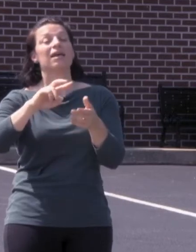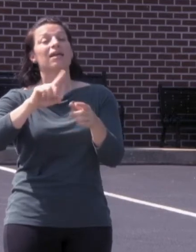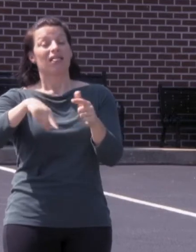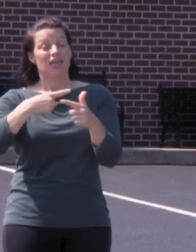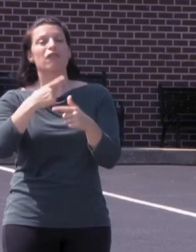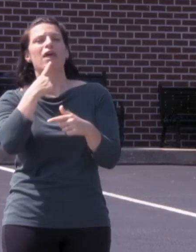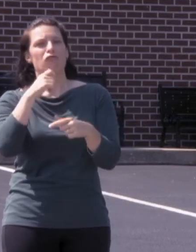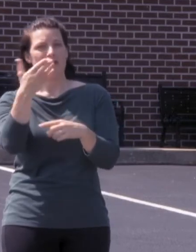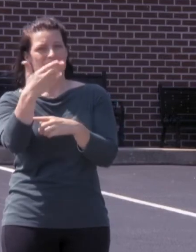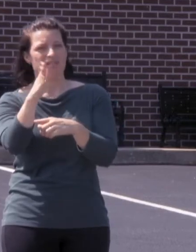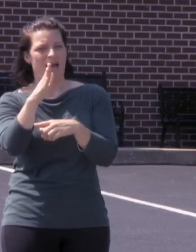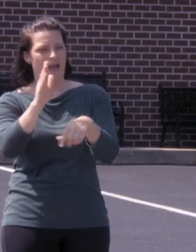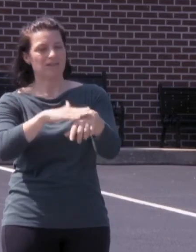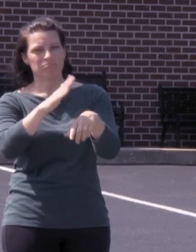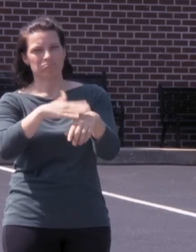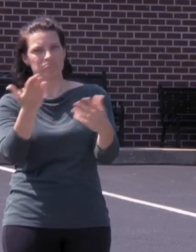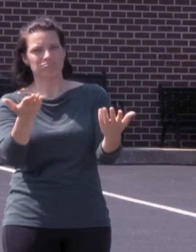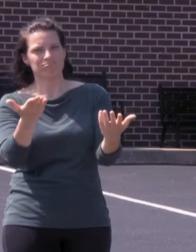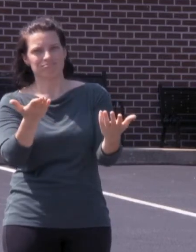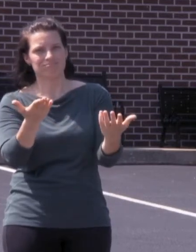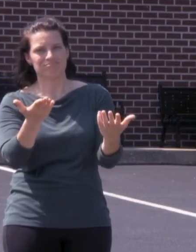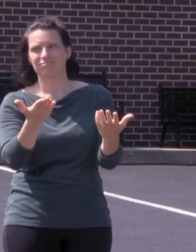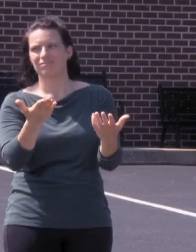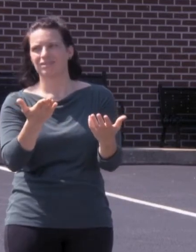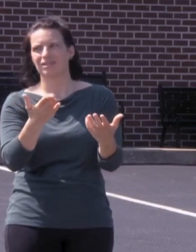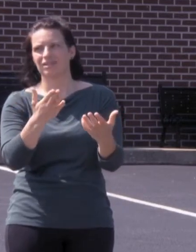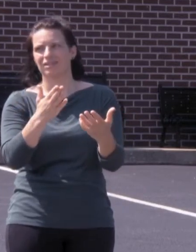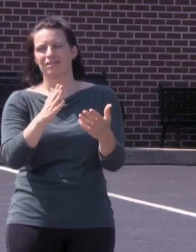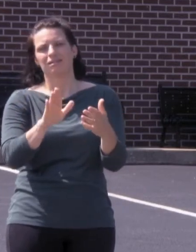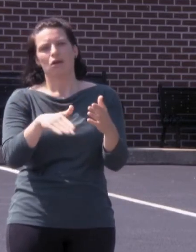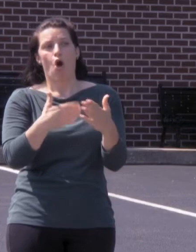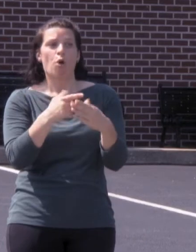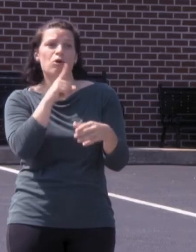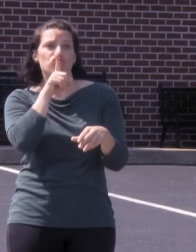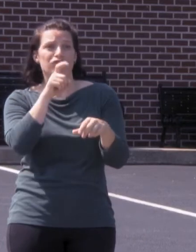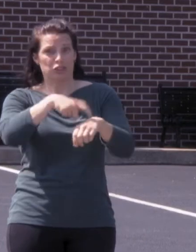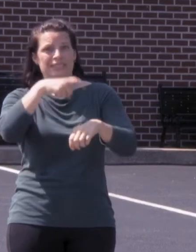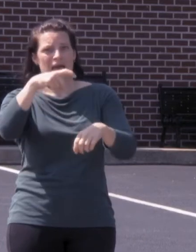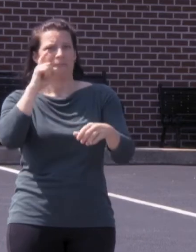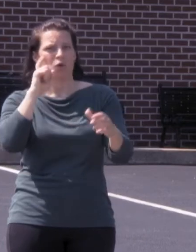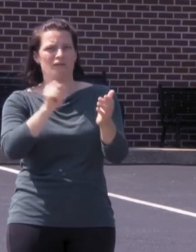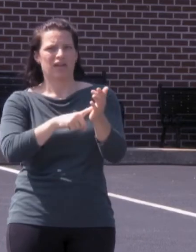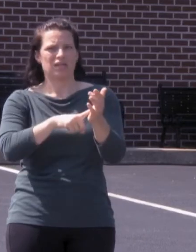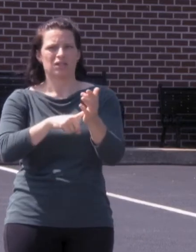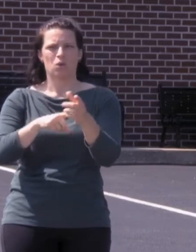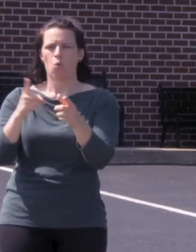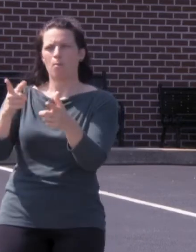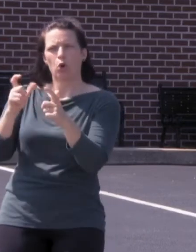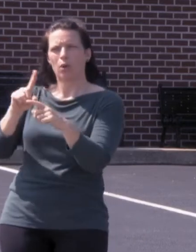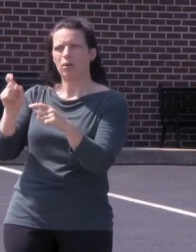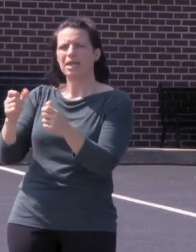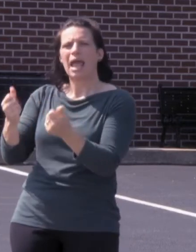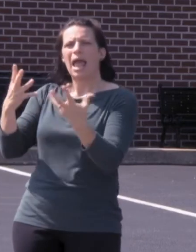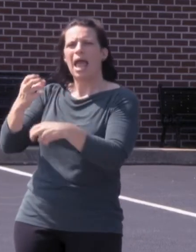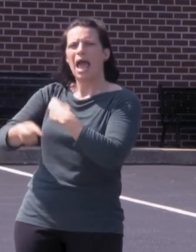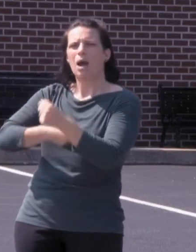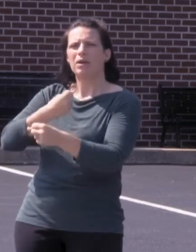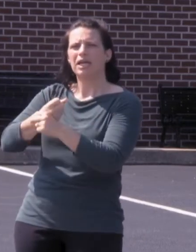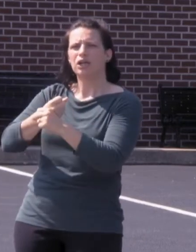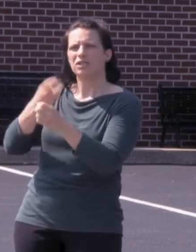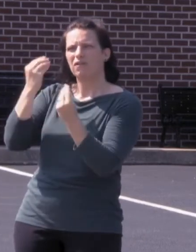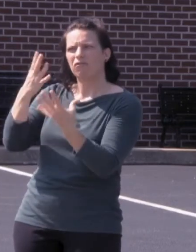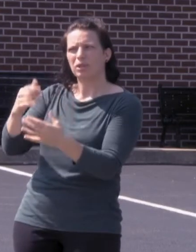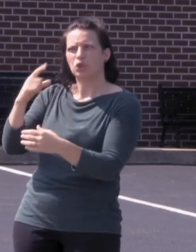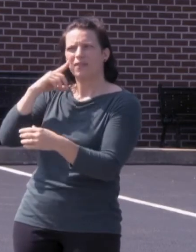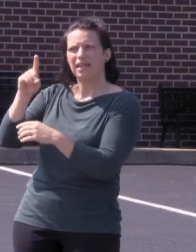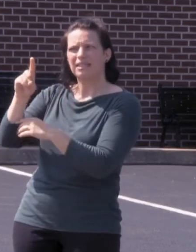be. It's going to be a all but real-time notification. Just one more question for you. How many years of information do you think